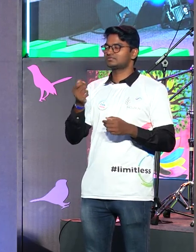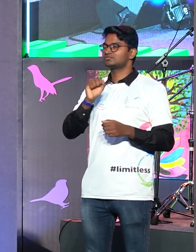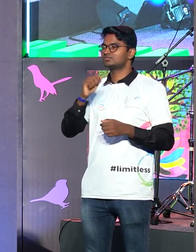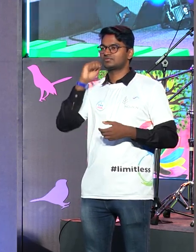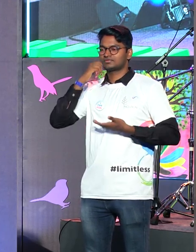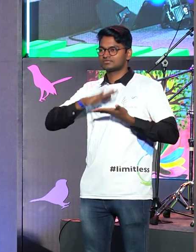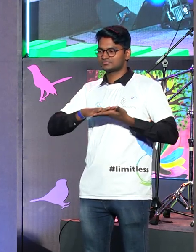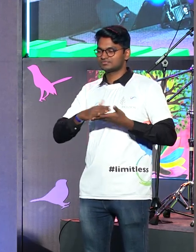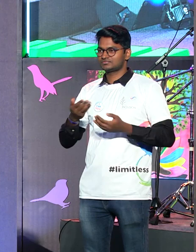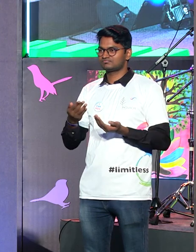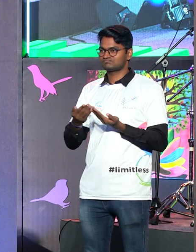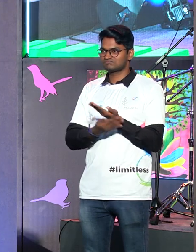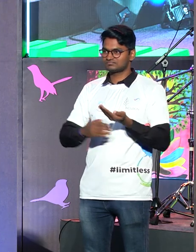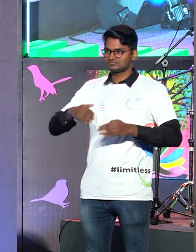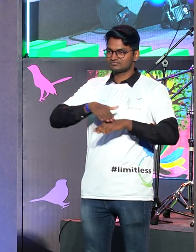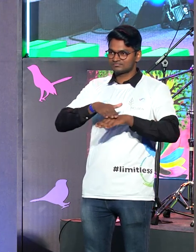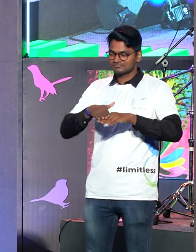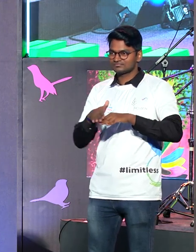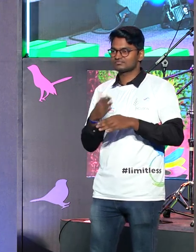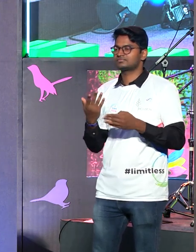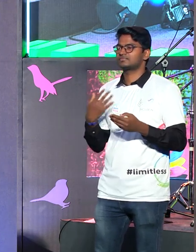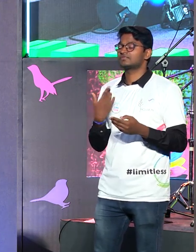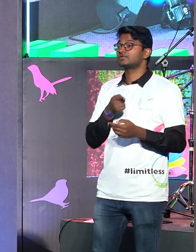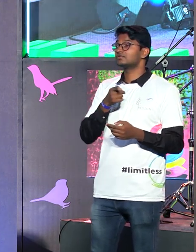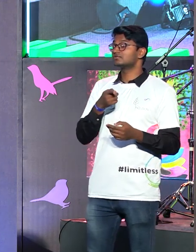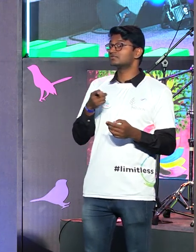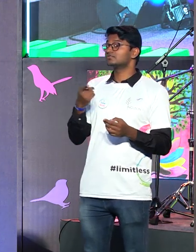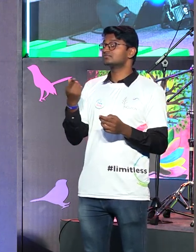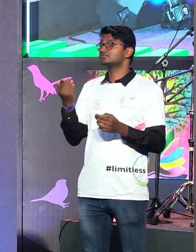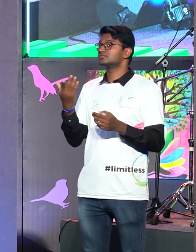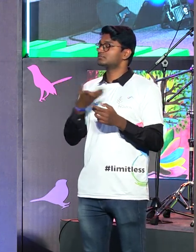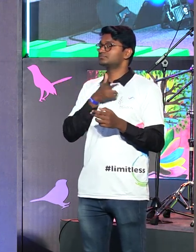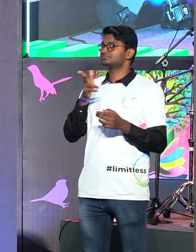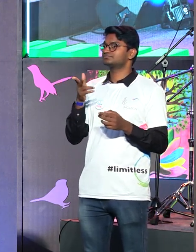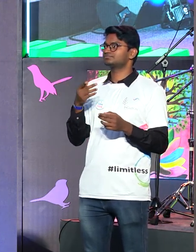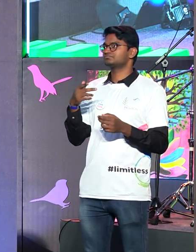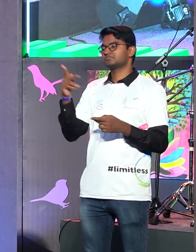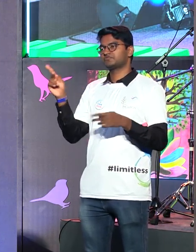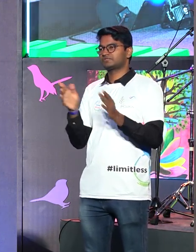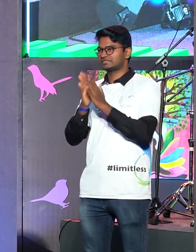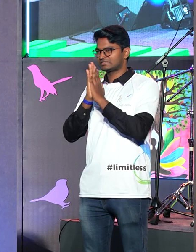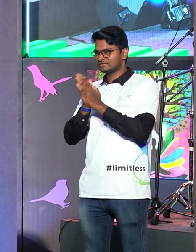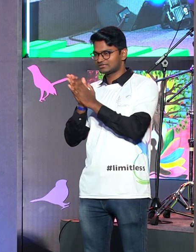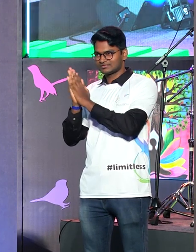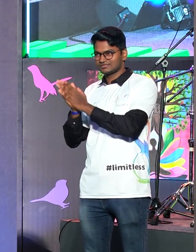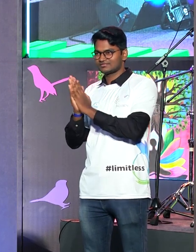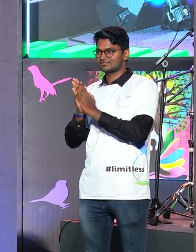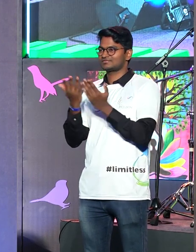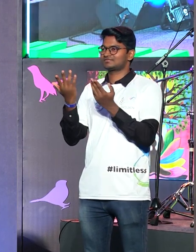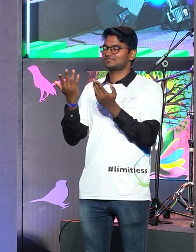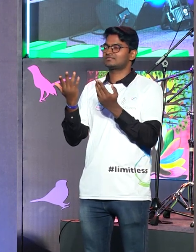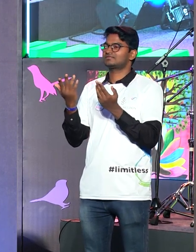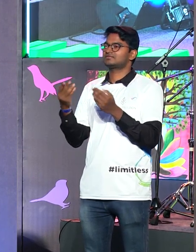the way he looked at things. You could put any religion in any of his characters. You could swap the religion and it wouldn't matter.